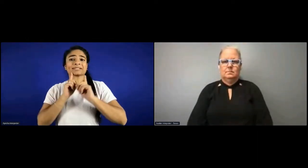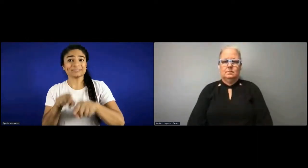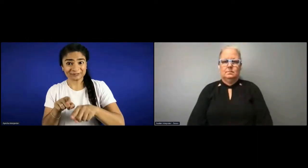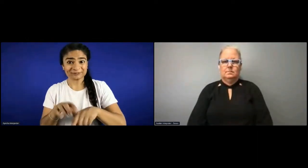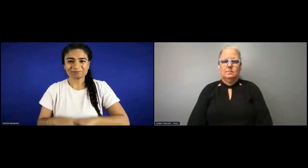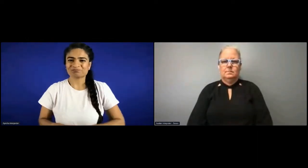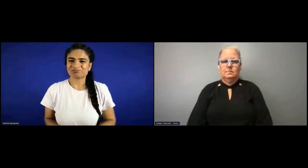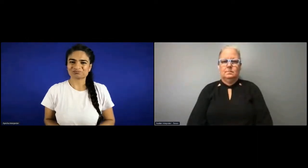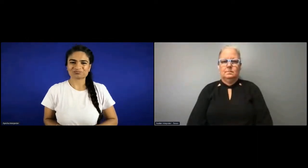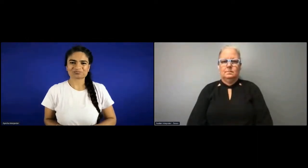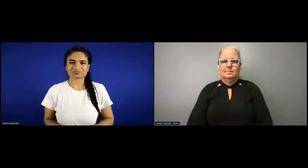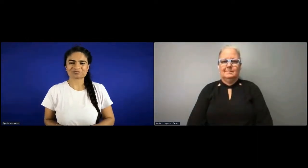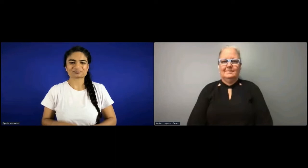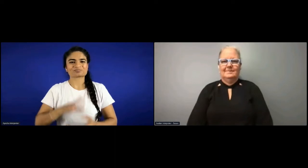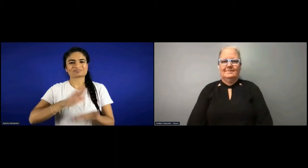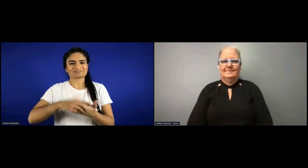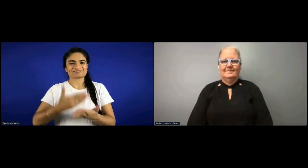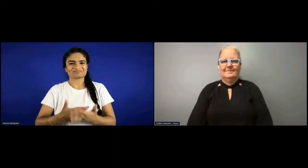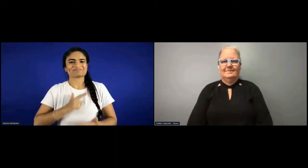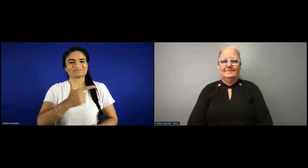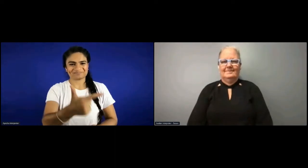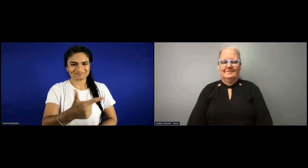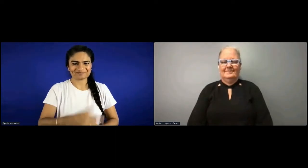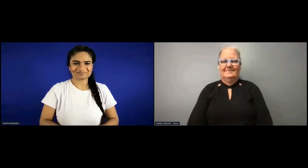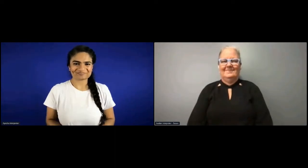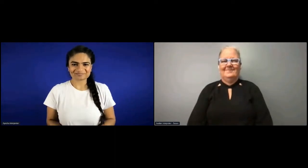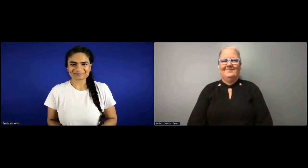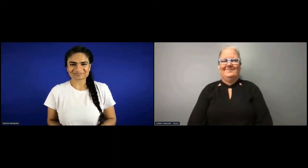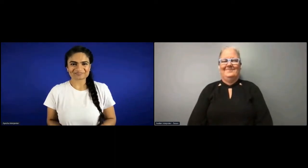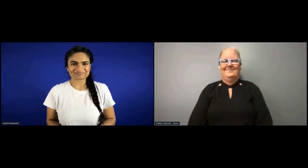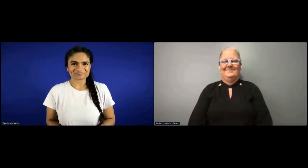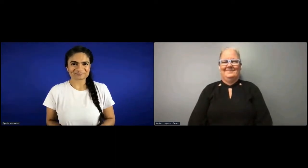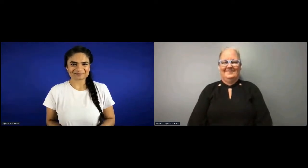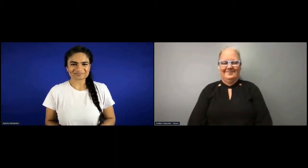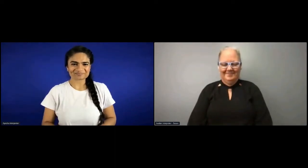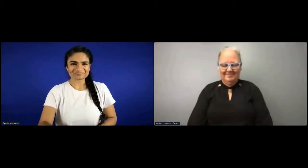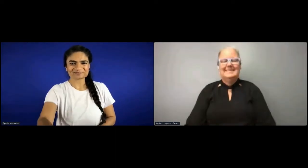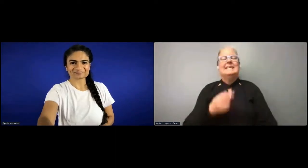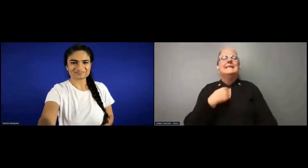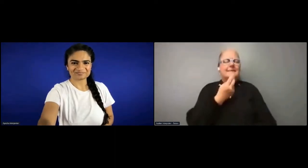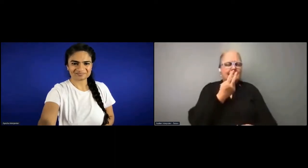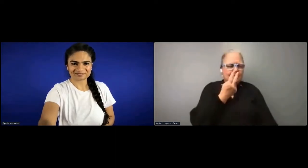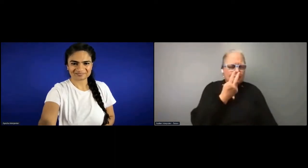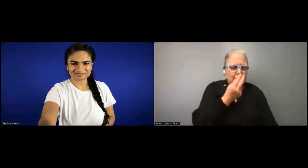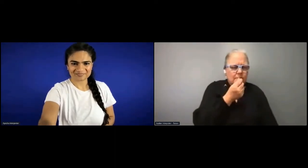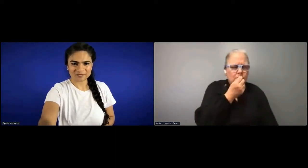Okay, so let me see the first one.